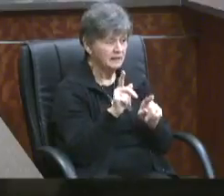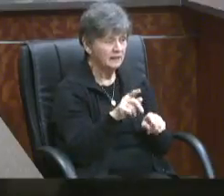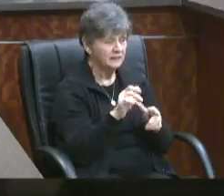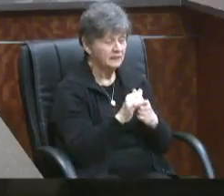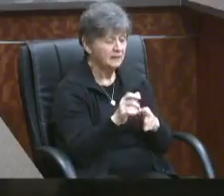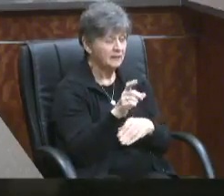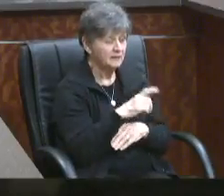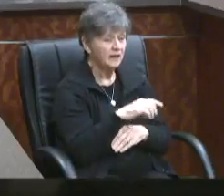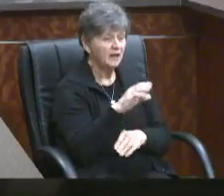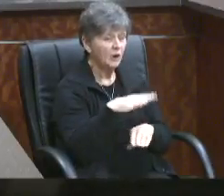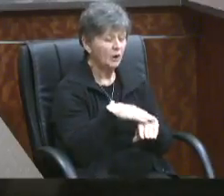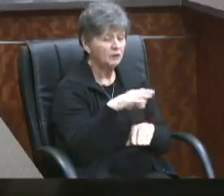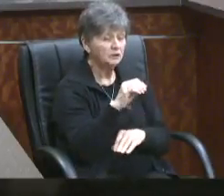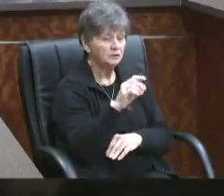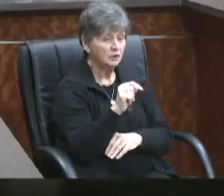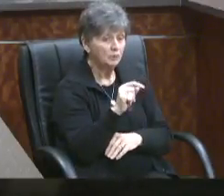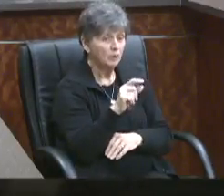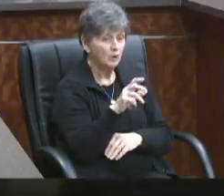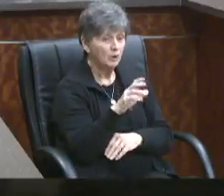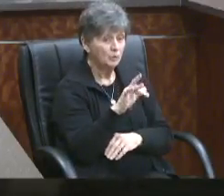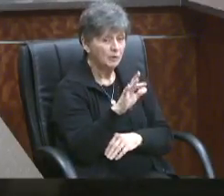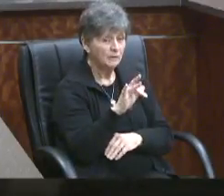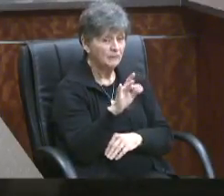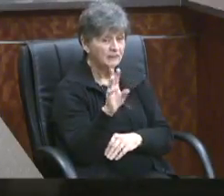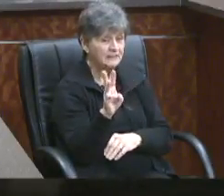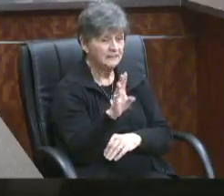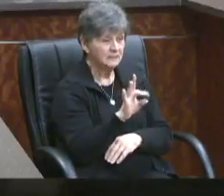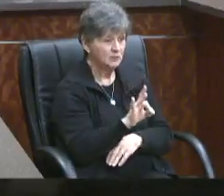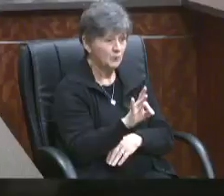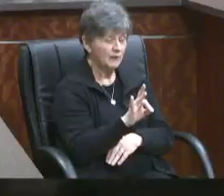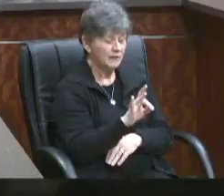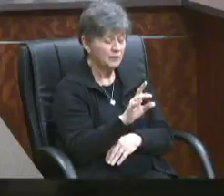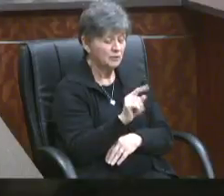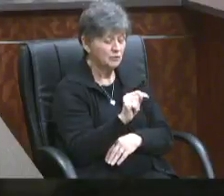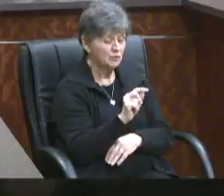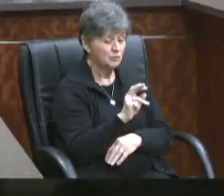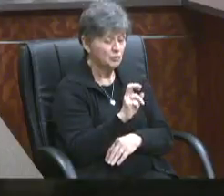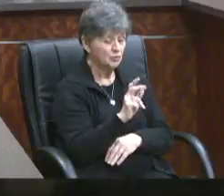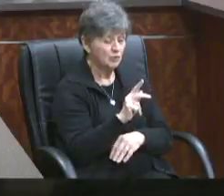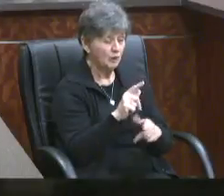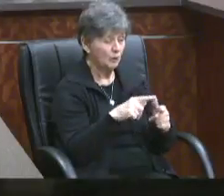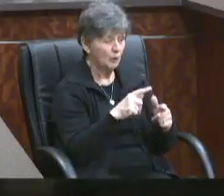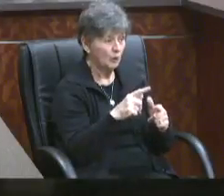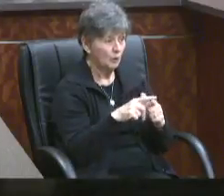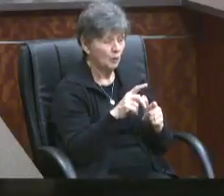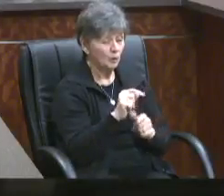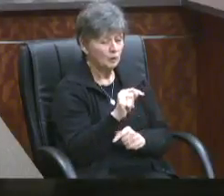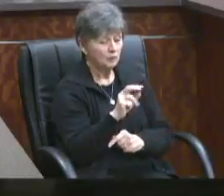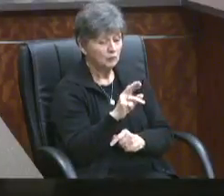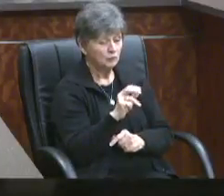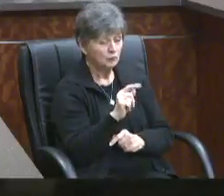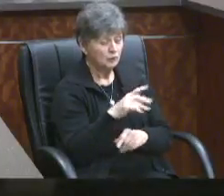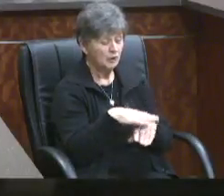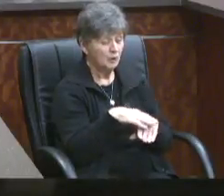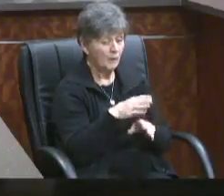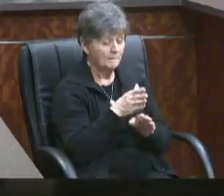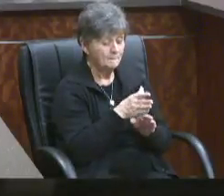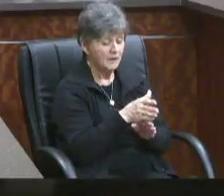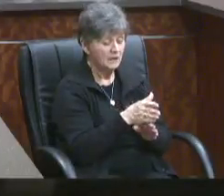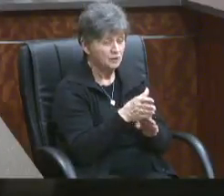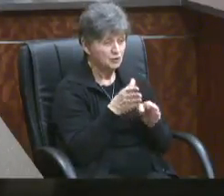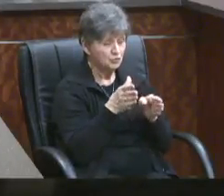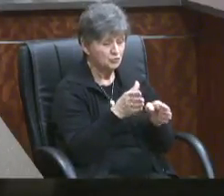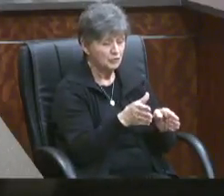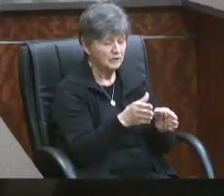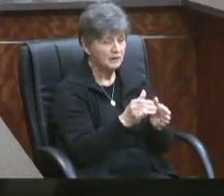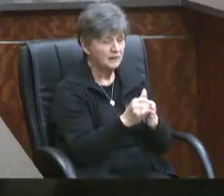On October the 25th, from 6 to 8, will be Trick or Treat on Main Street, and that is done by